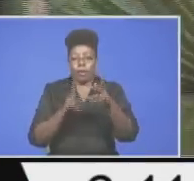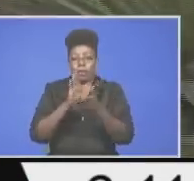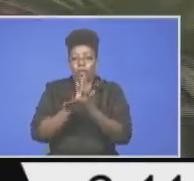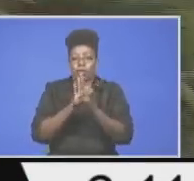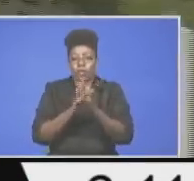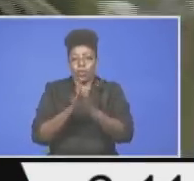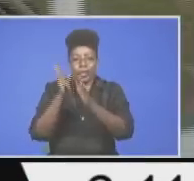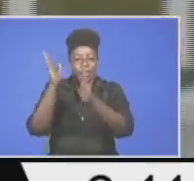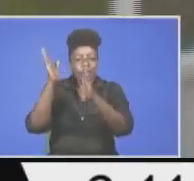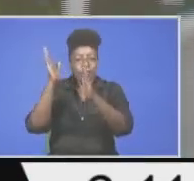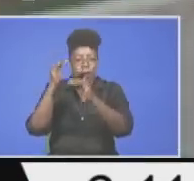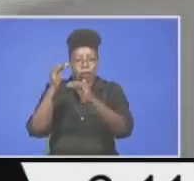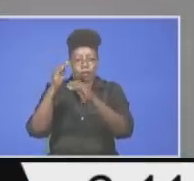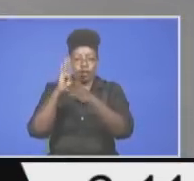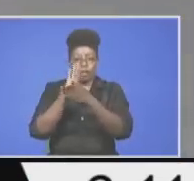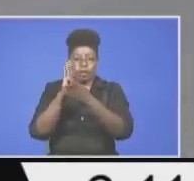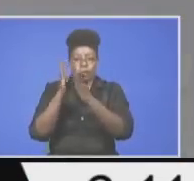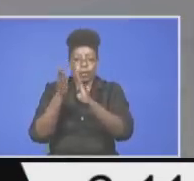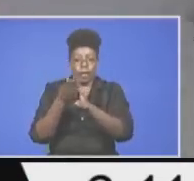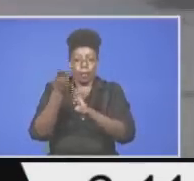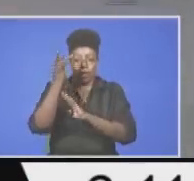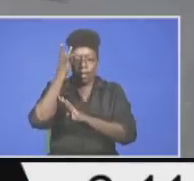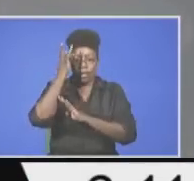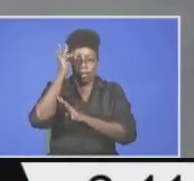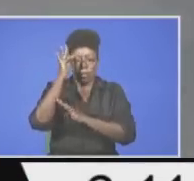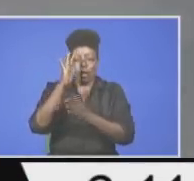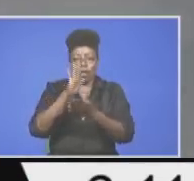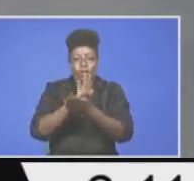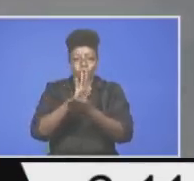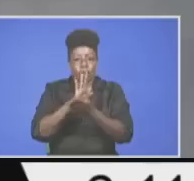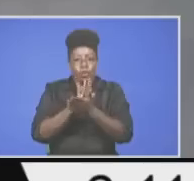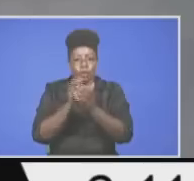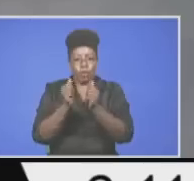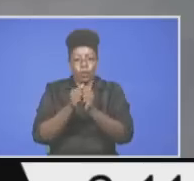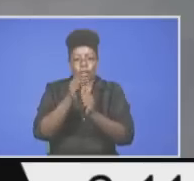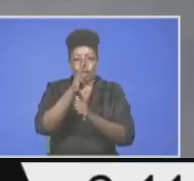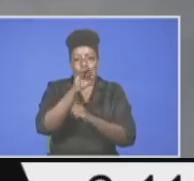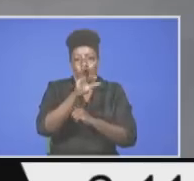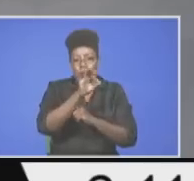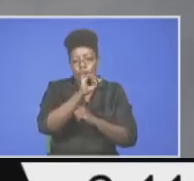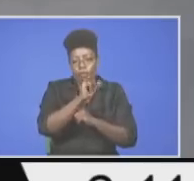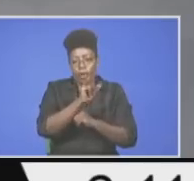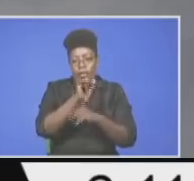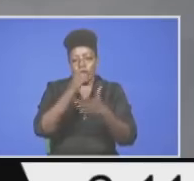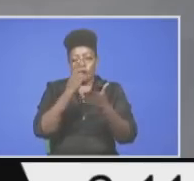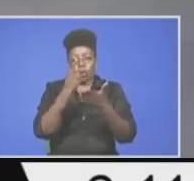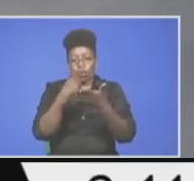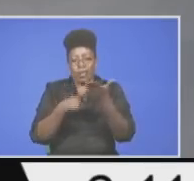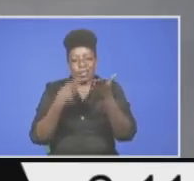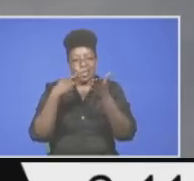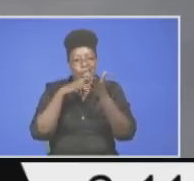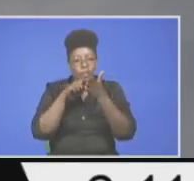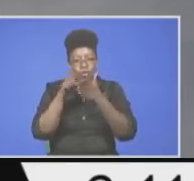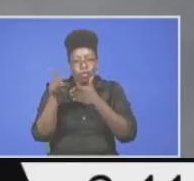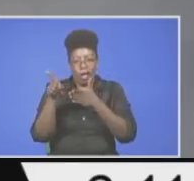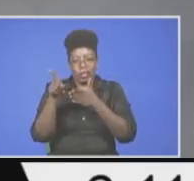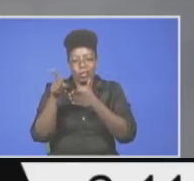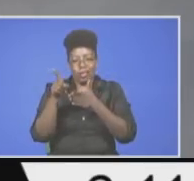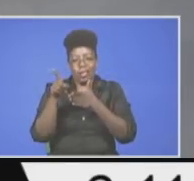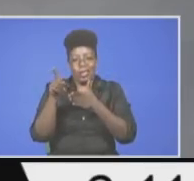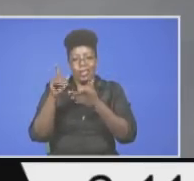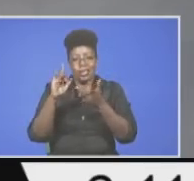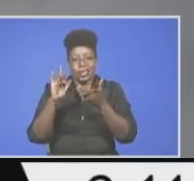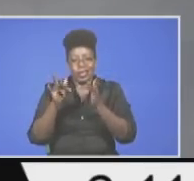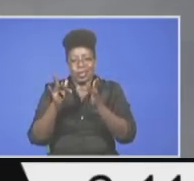expected to become smart schools equipped with Wi-Fi. But what about the distraction the internet provides? We spoke with the Education Minister,